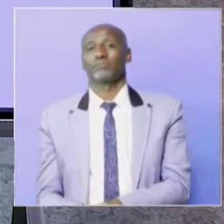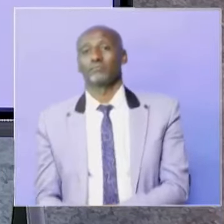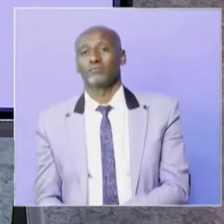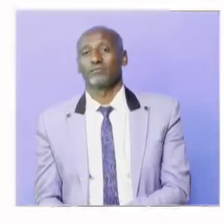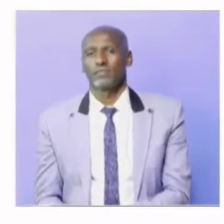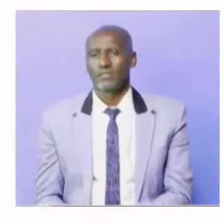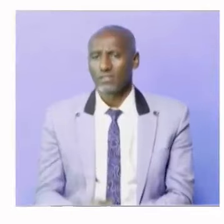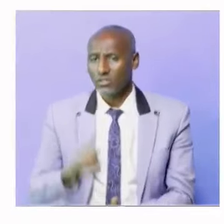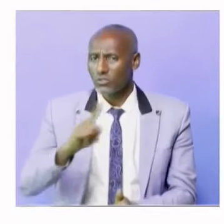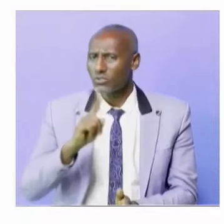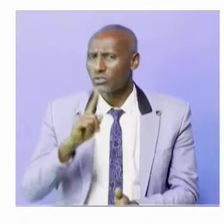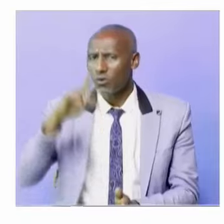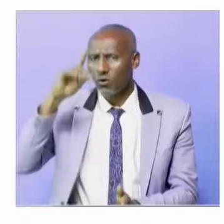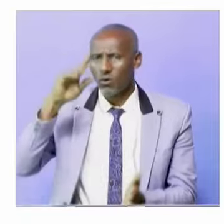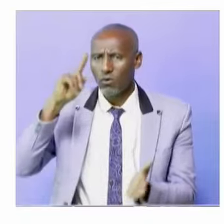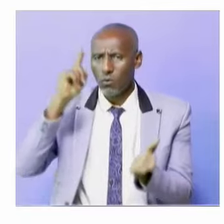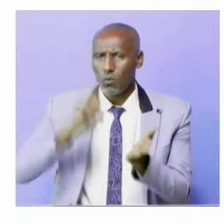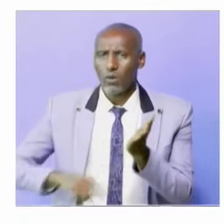greeting means?